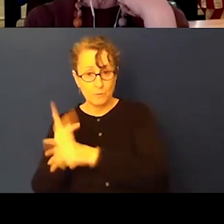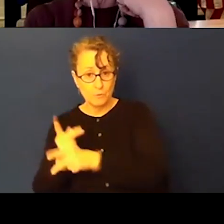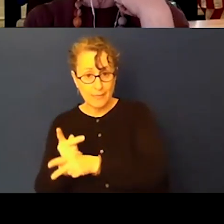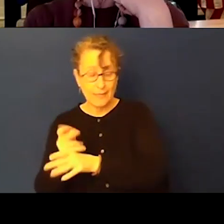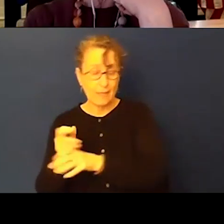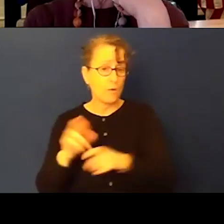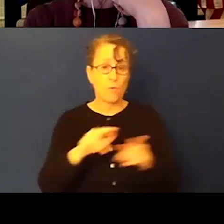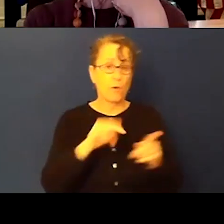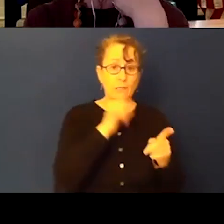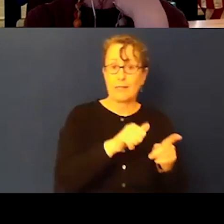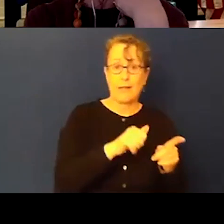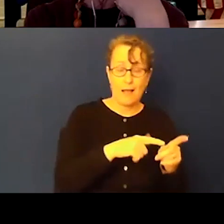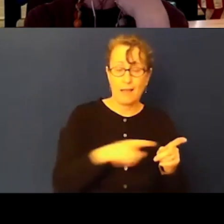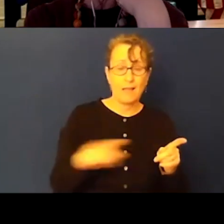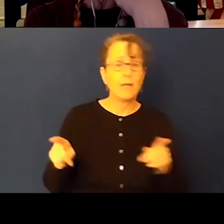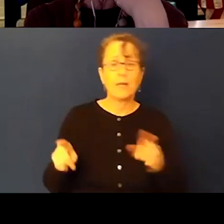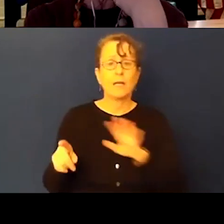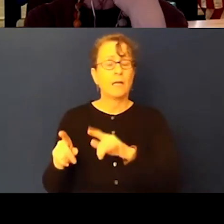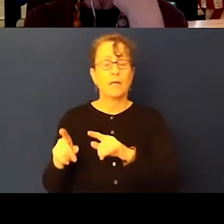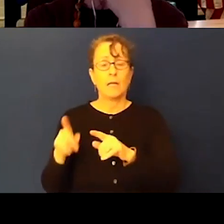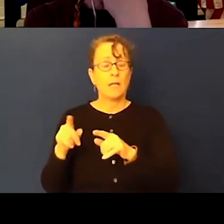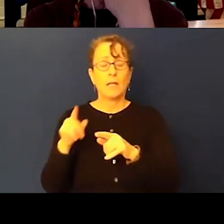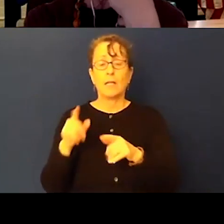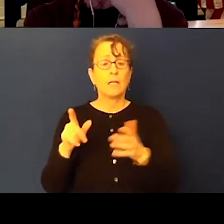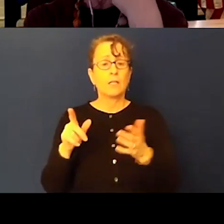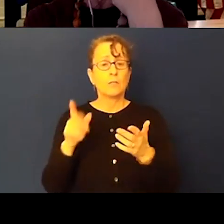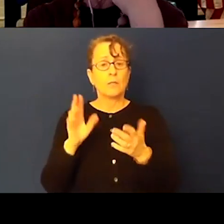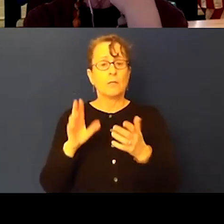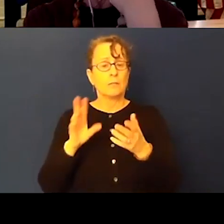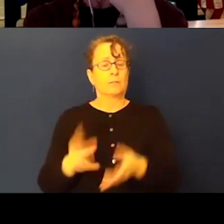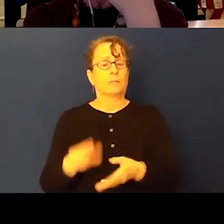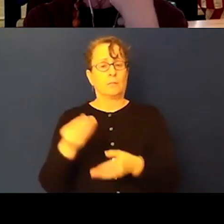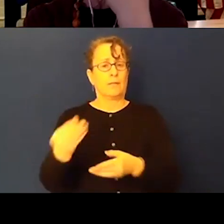require proof, a monthly